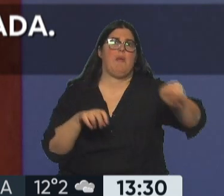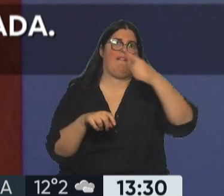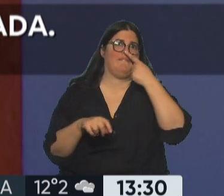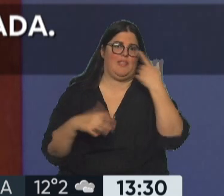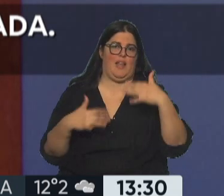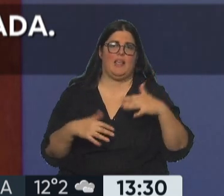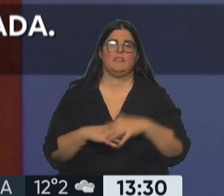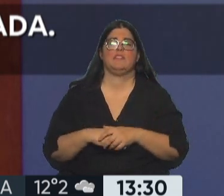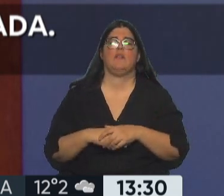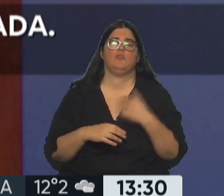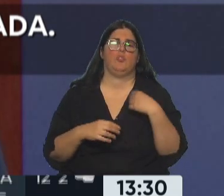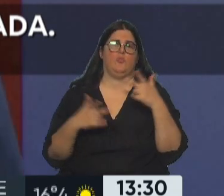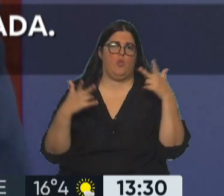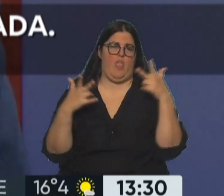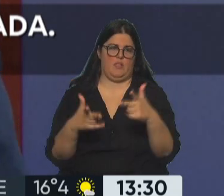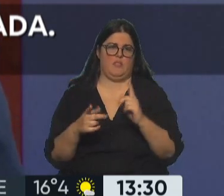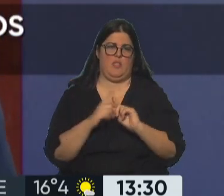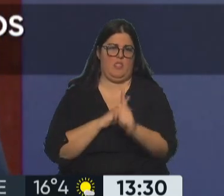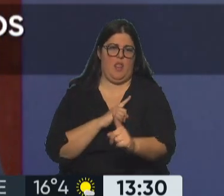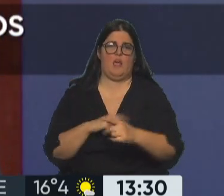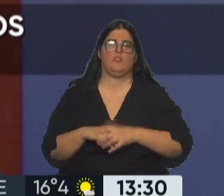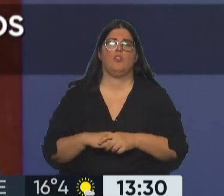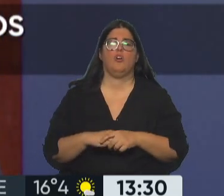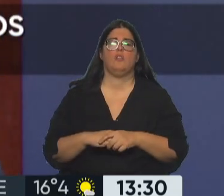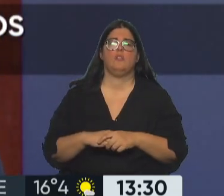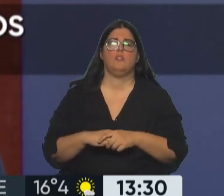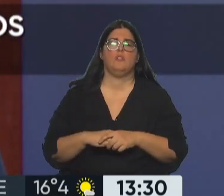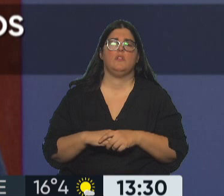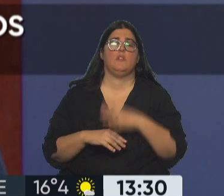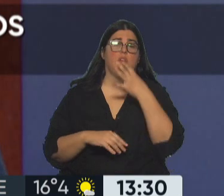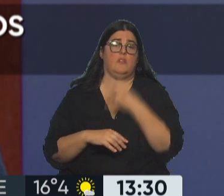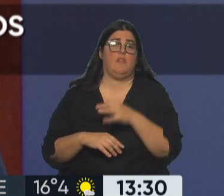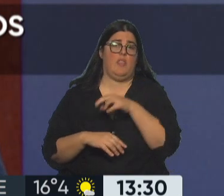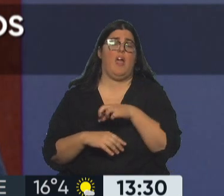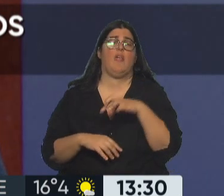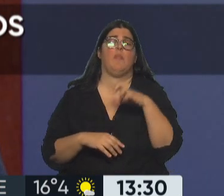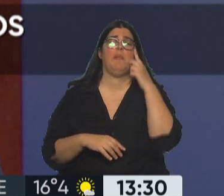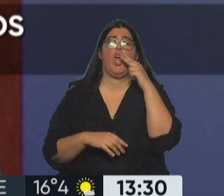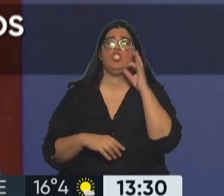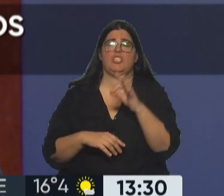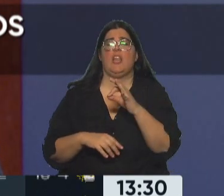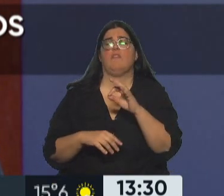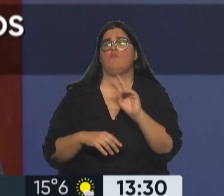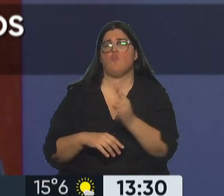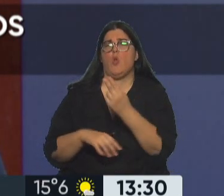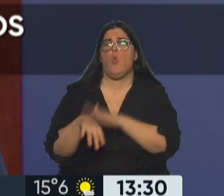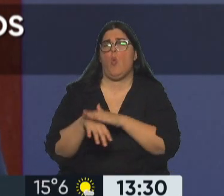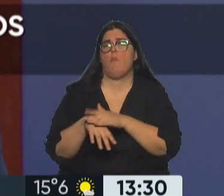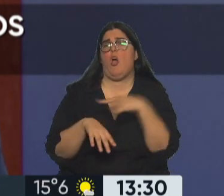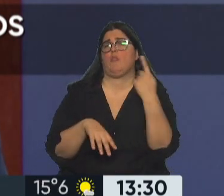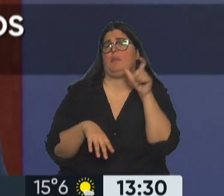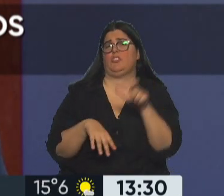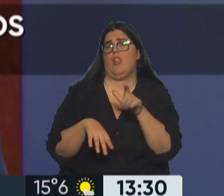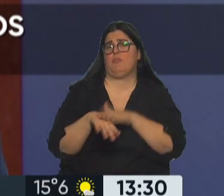up front, first of all, our initial assessment is that it's likely Prigozhin was killed. We're continuing to assess